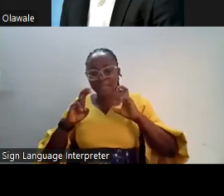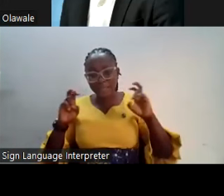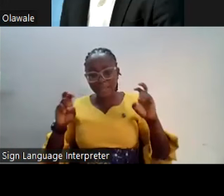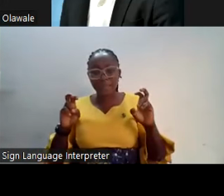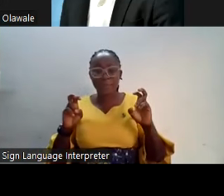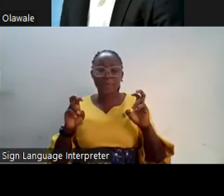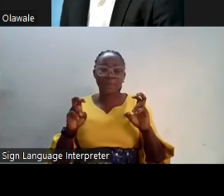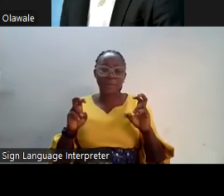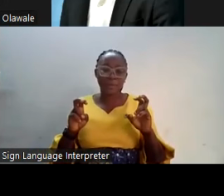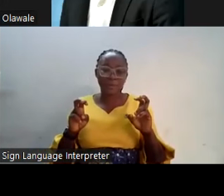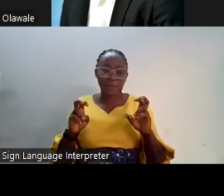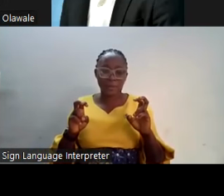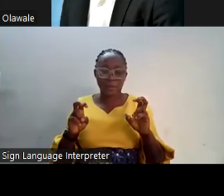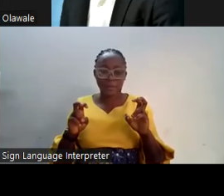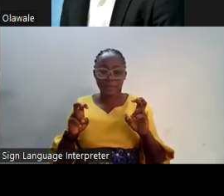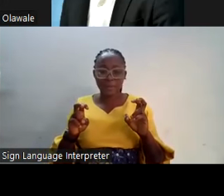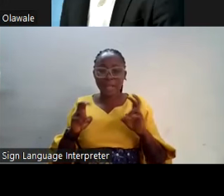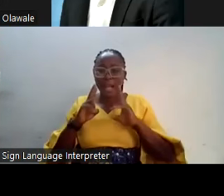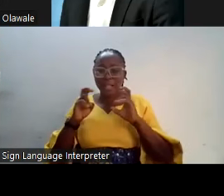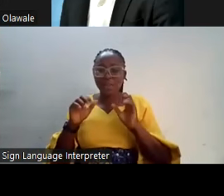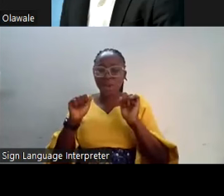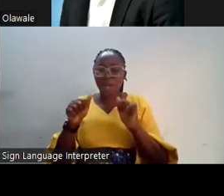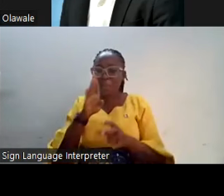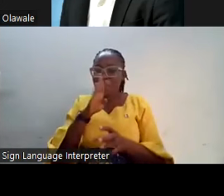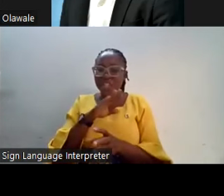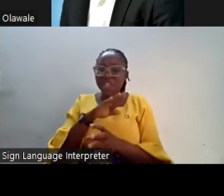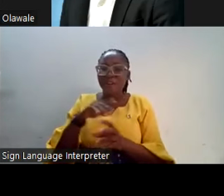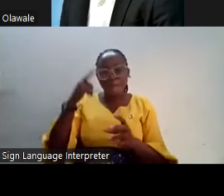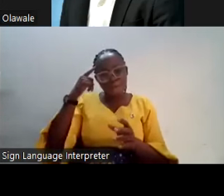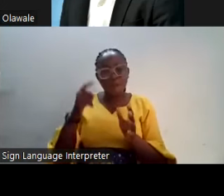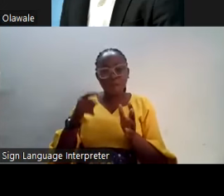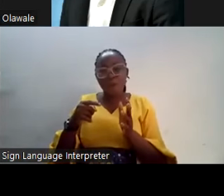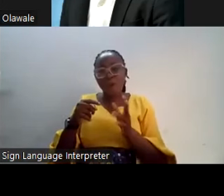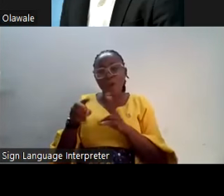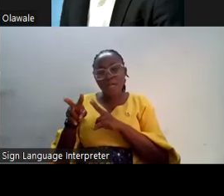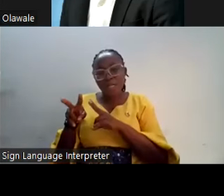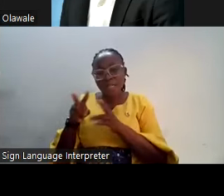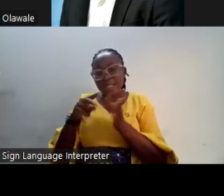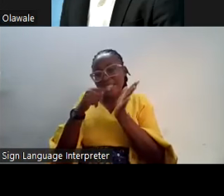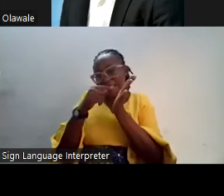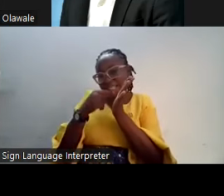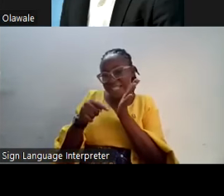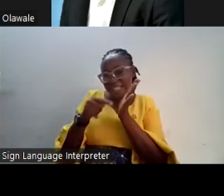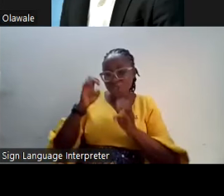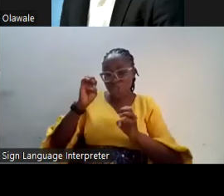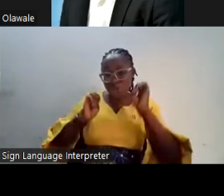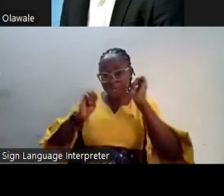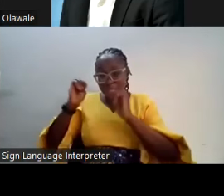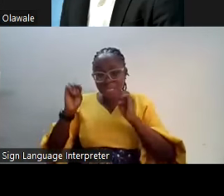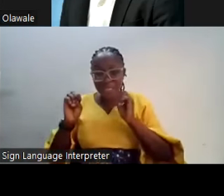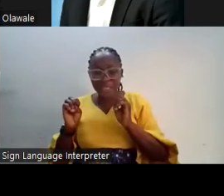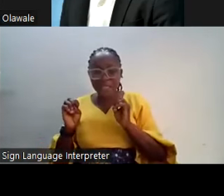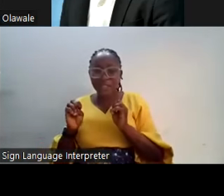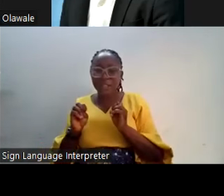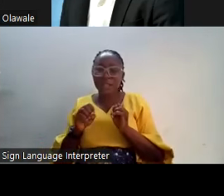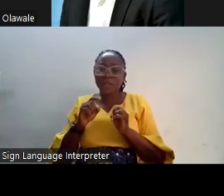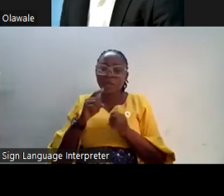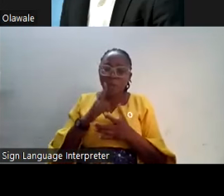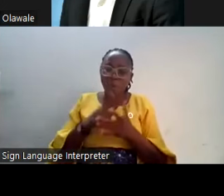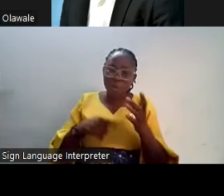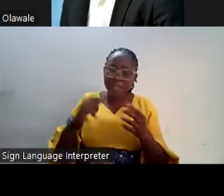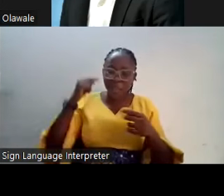Assessment, we talked about assessment could include for screening. Are there red flags? Does a child or the youth, are we concerned?